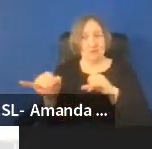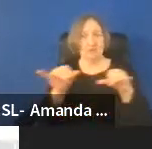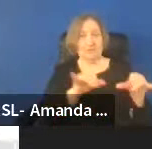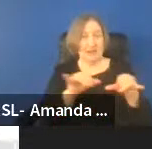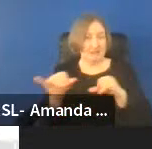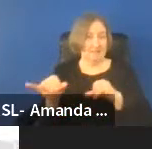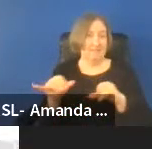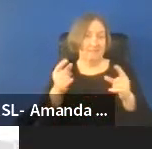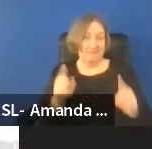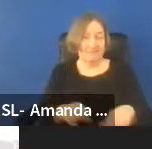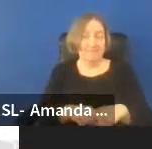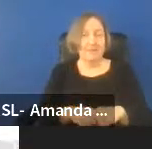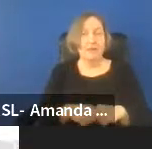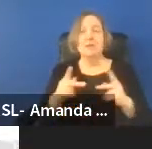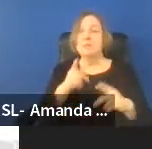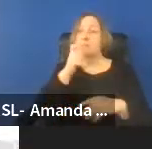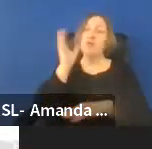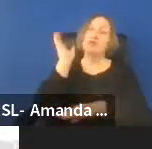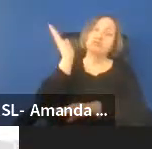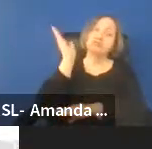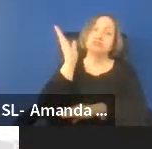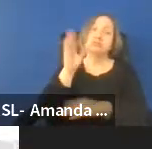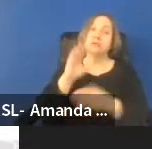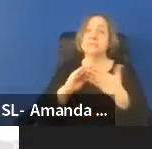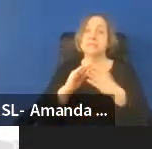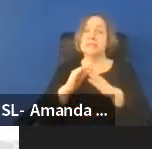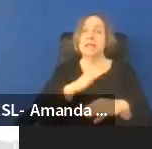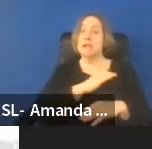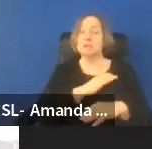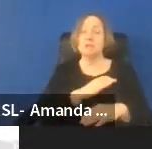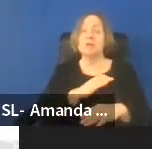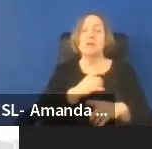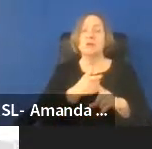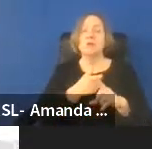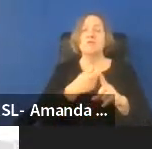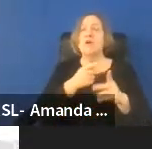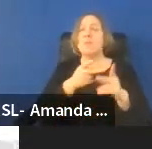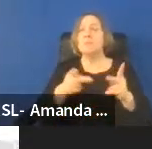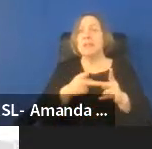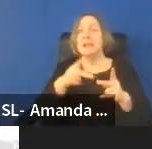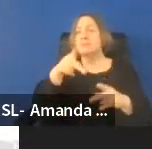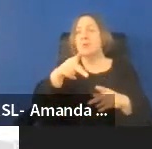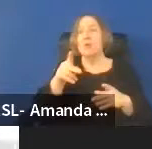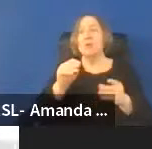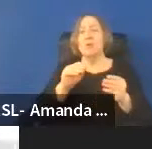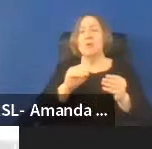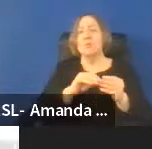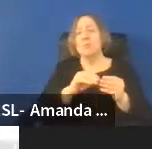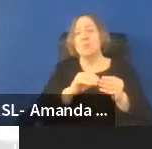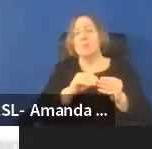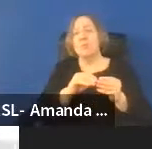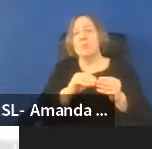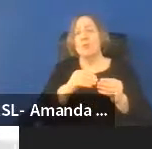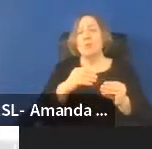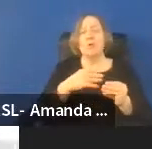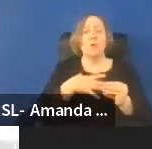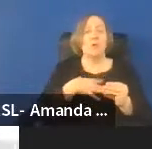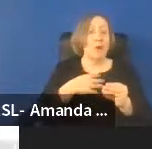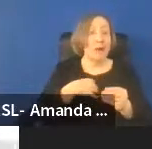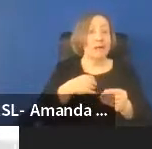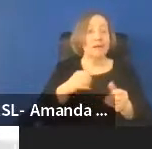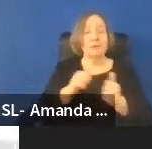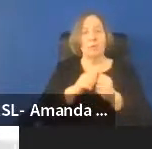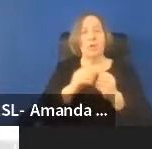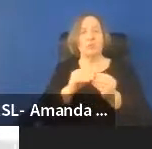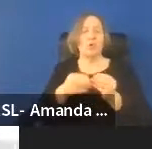who testify the most at City Council are from areas in Portland that are wider and have higher incomes. And